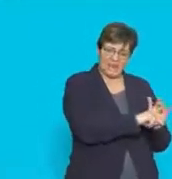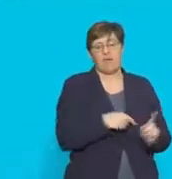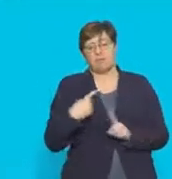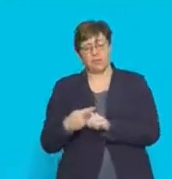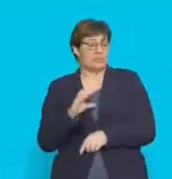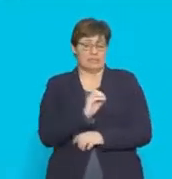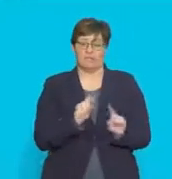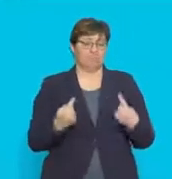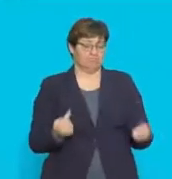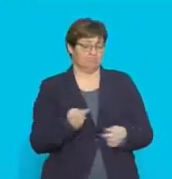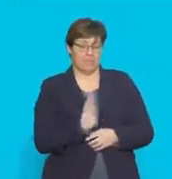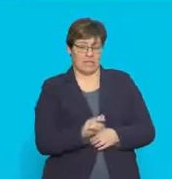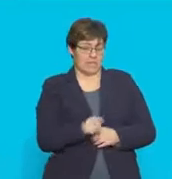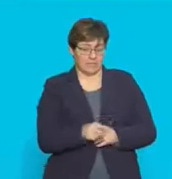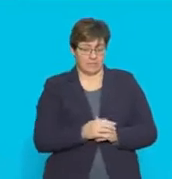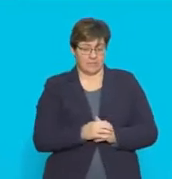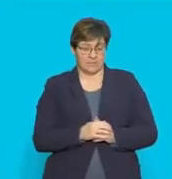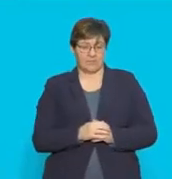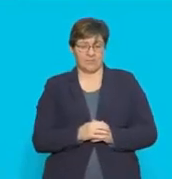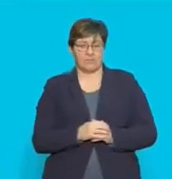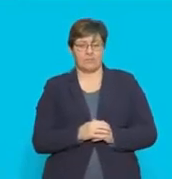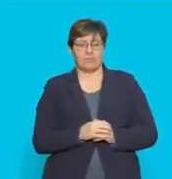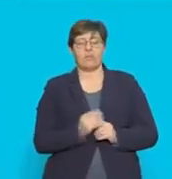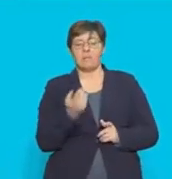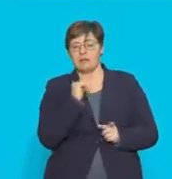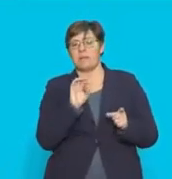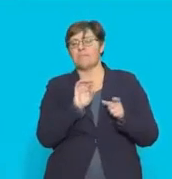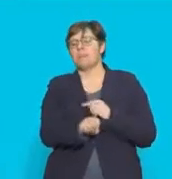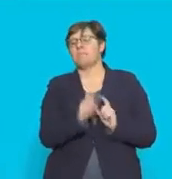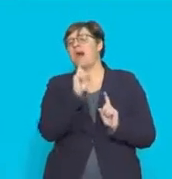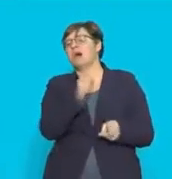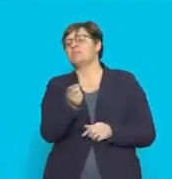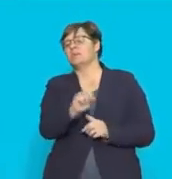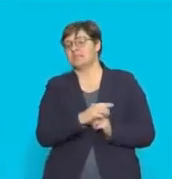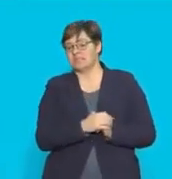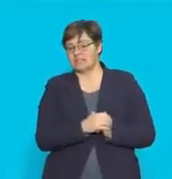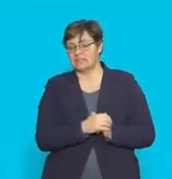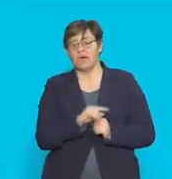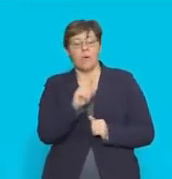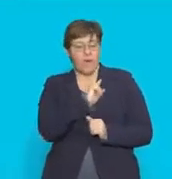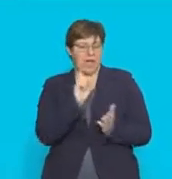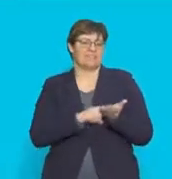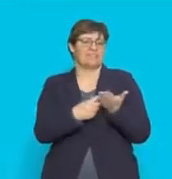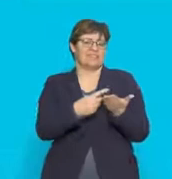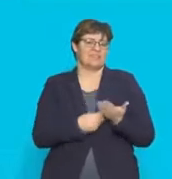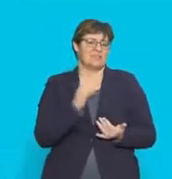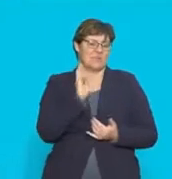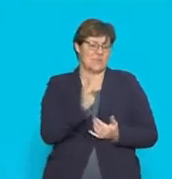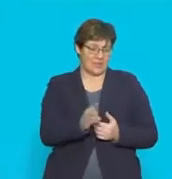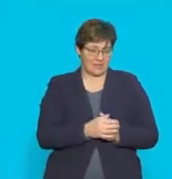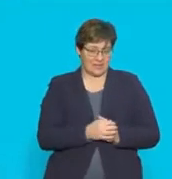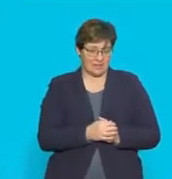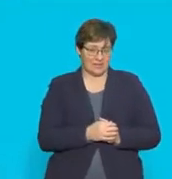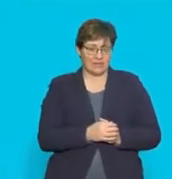guys. And I said you must find what my answer is, because we're going to talk about that just now. Our symbol